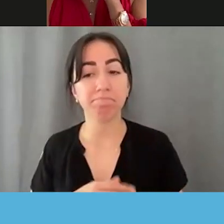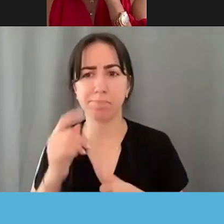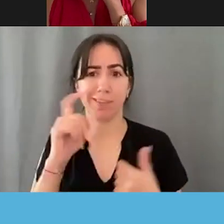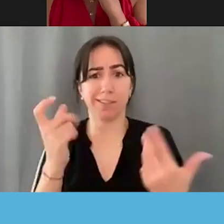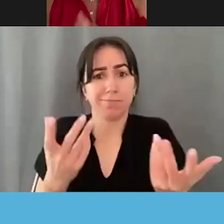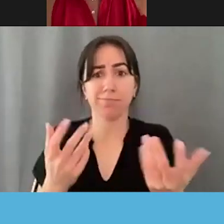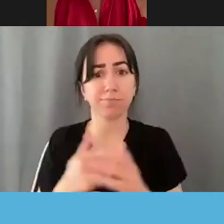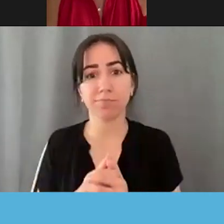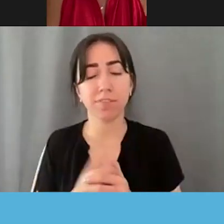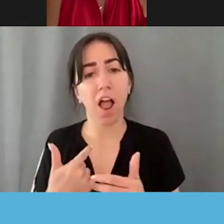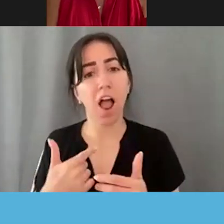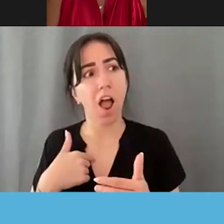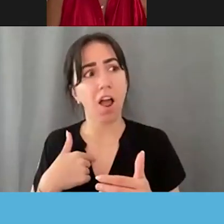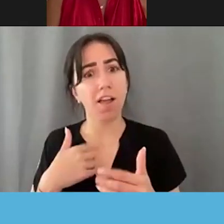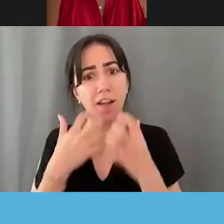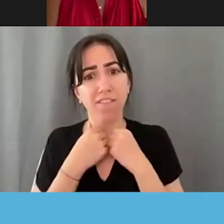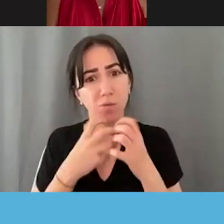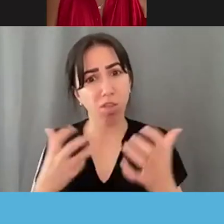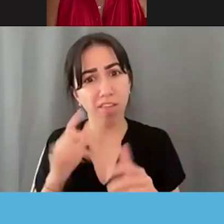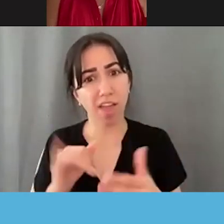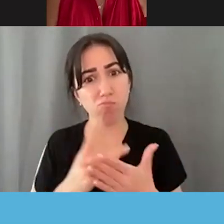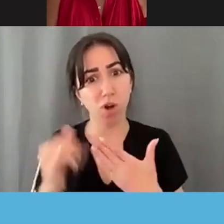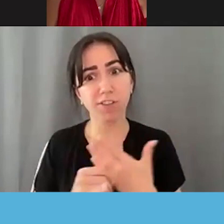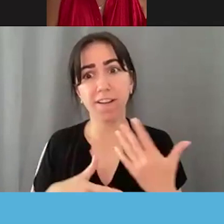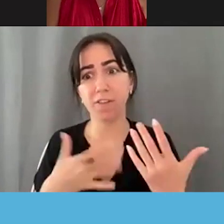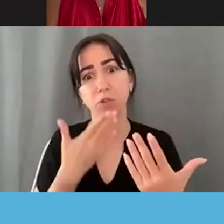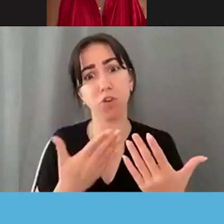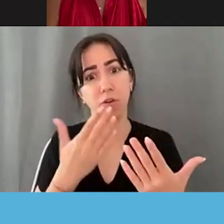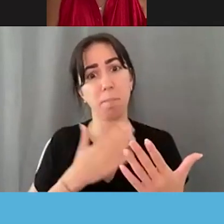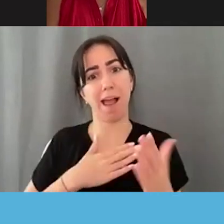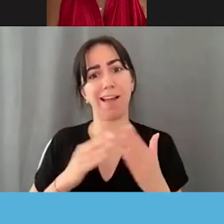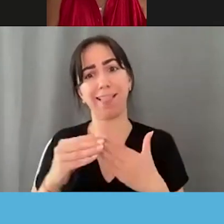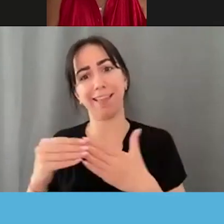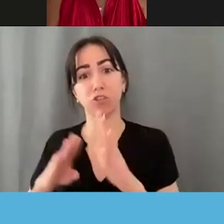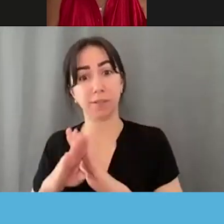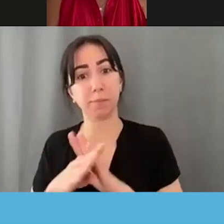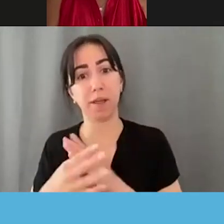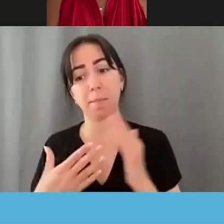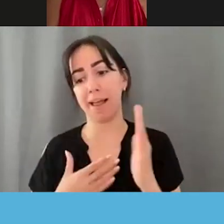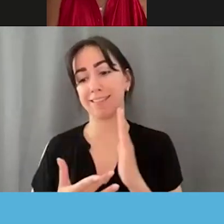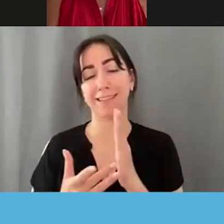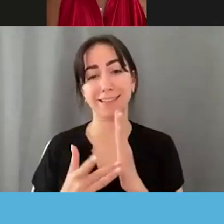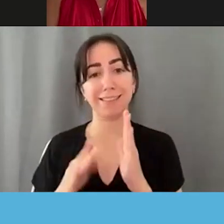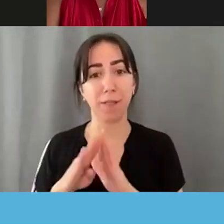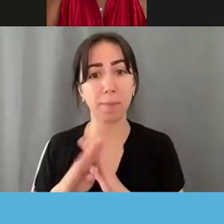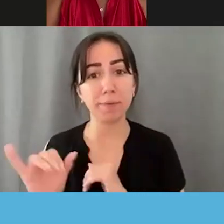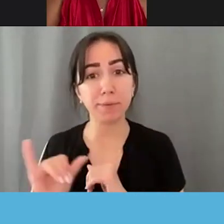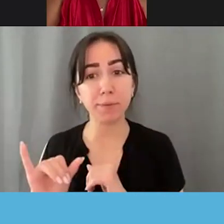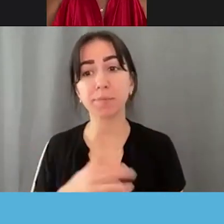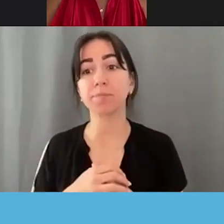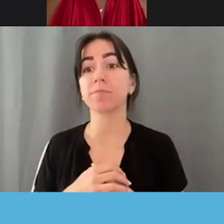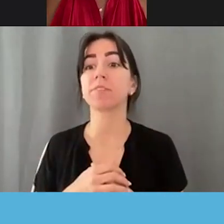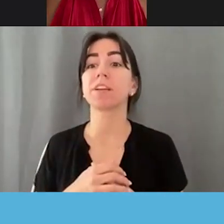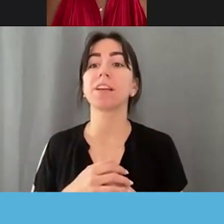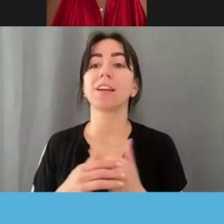because it had so much meaning to me and it was something that I felt was good for my leadership development and my technical development. And so Not